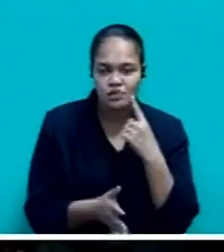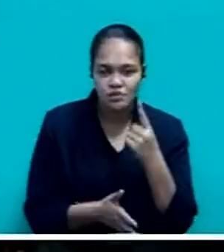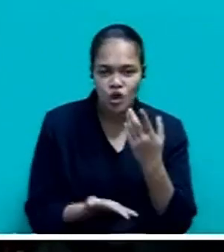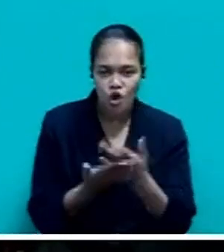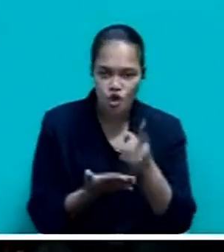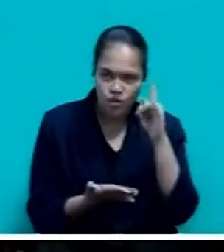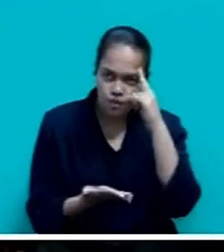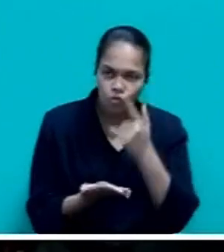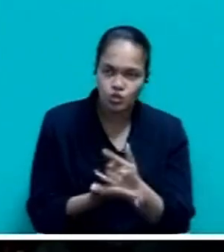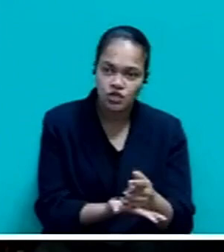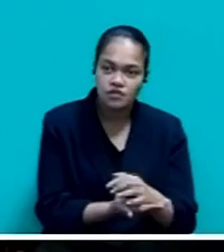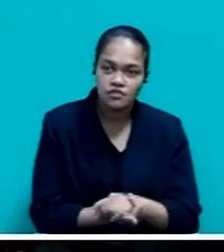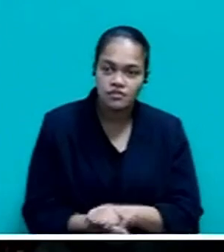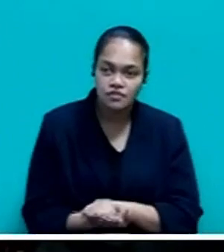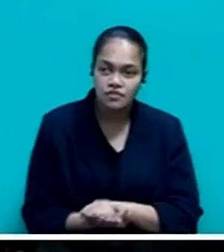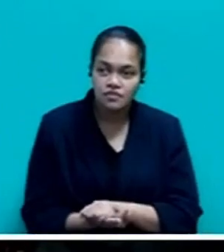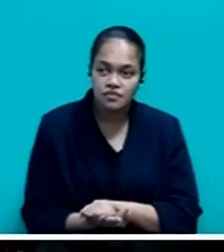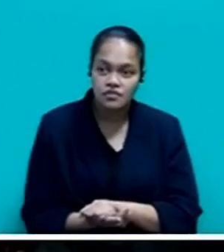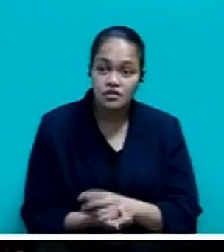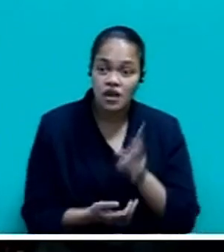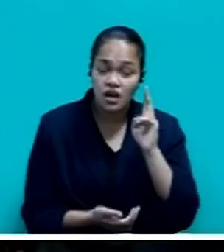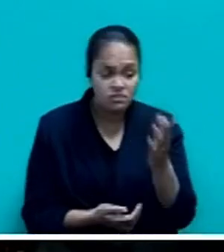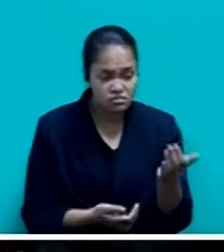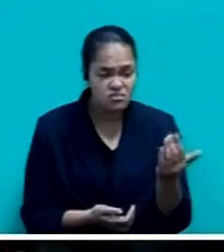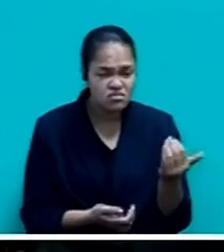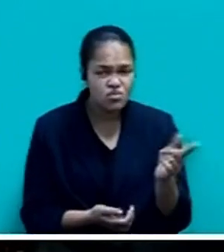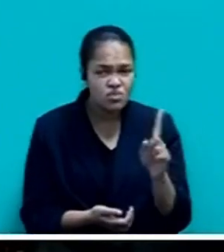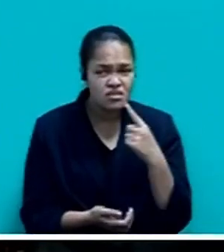Come again? Honourable Usmati?